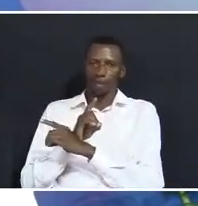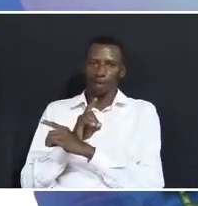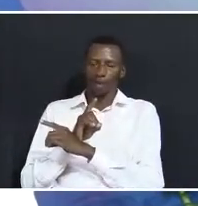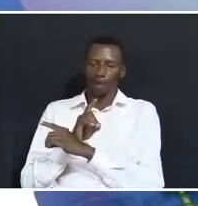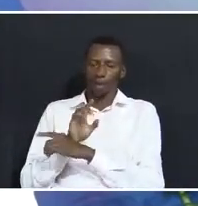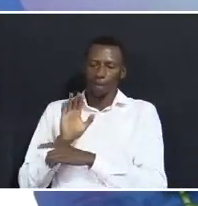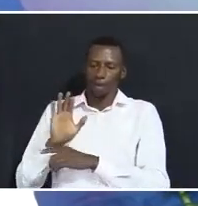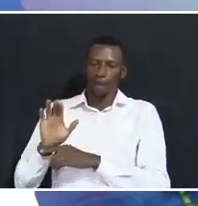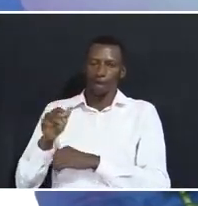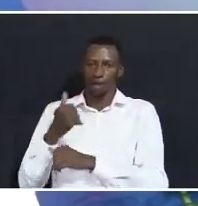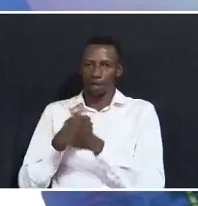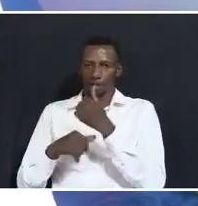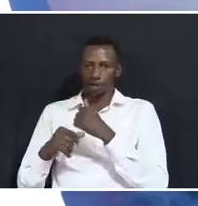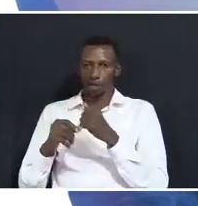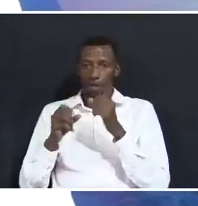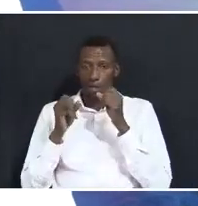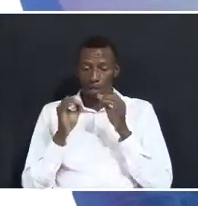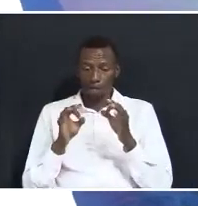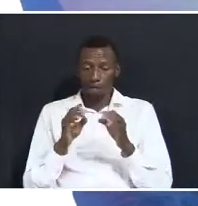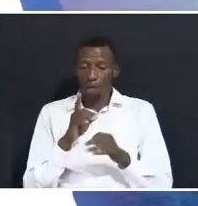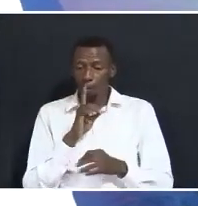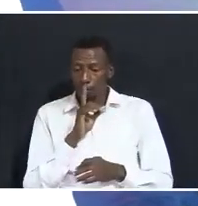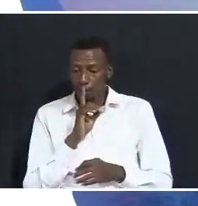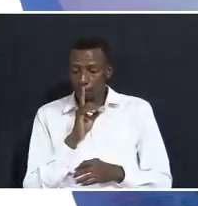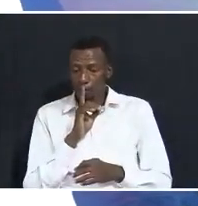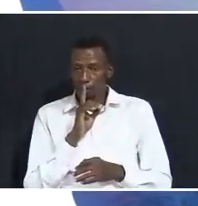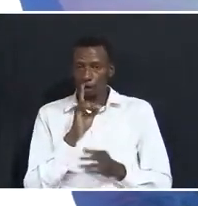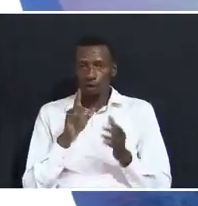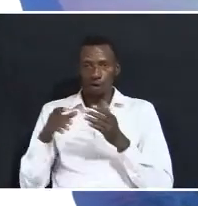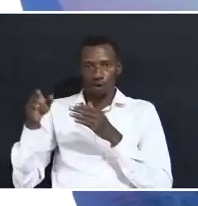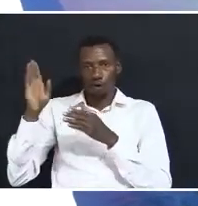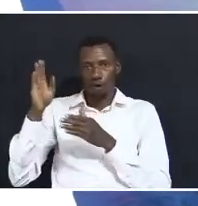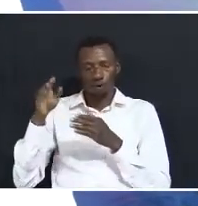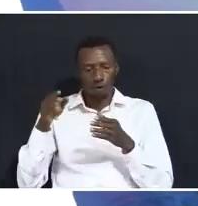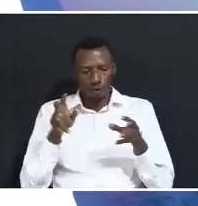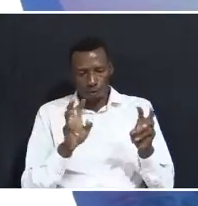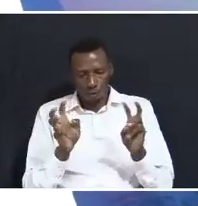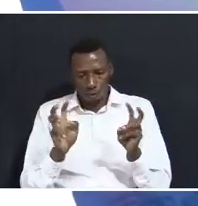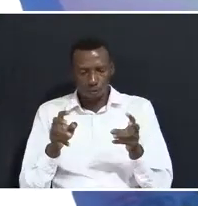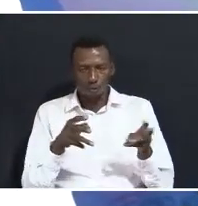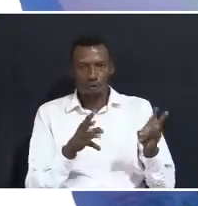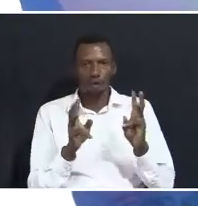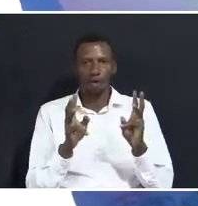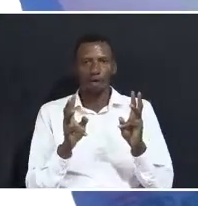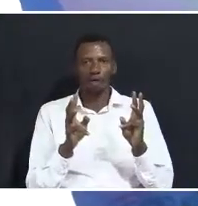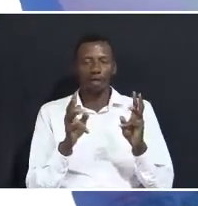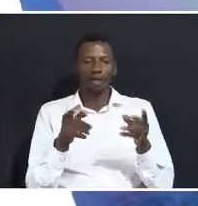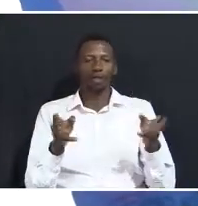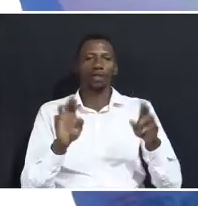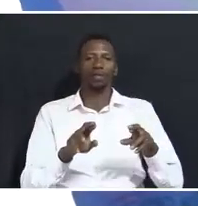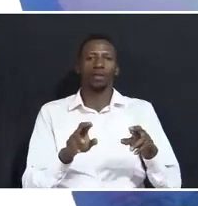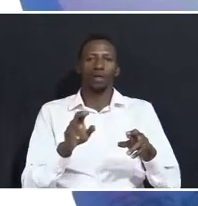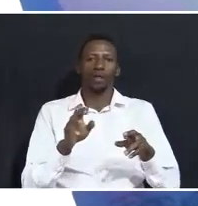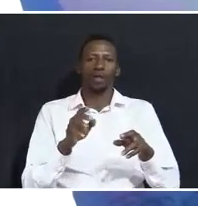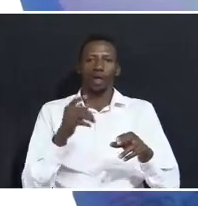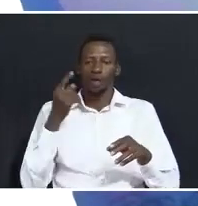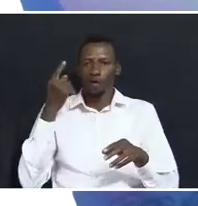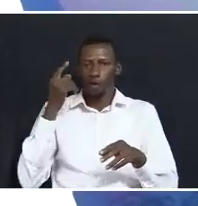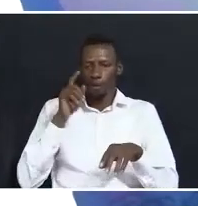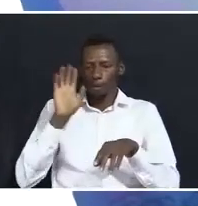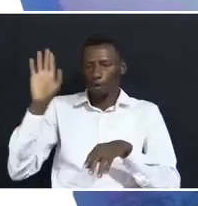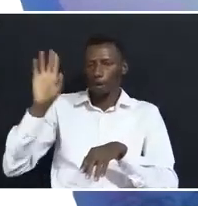a way for this to happen. For his coming to die had come, and it was